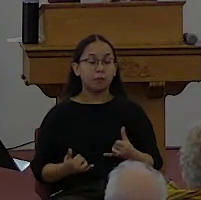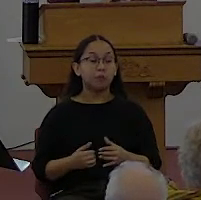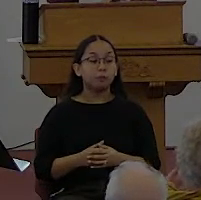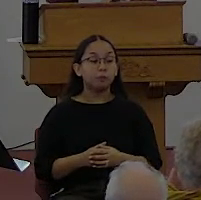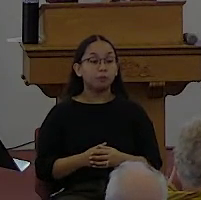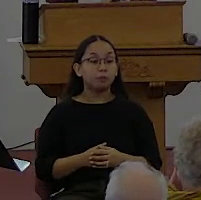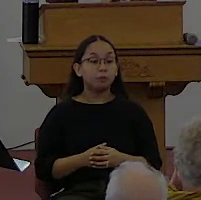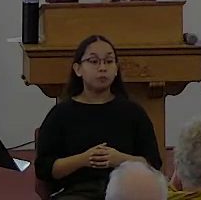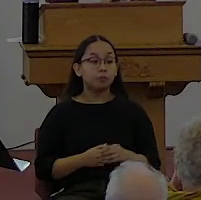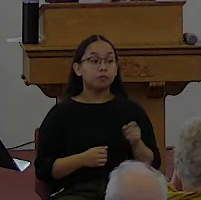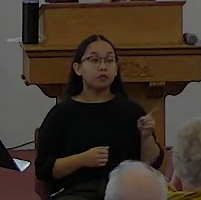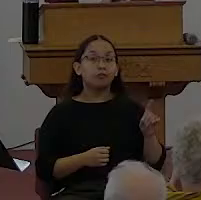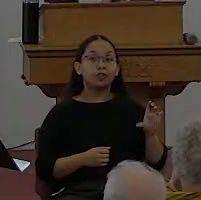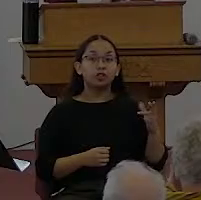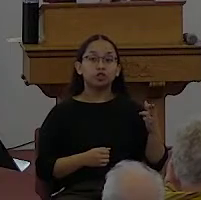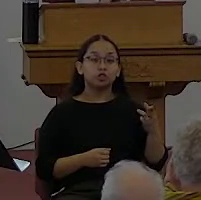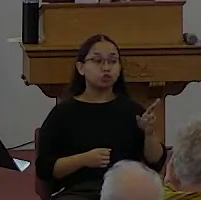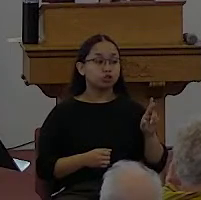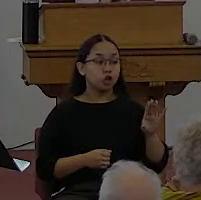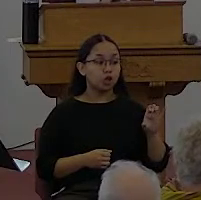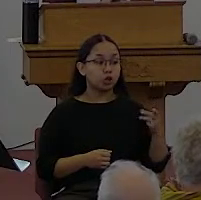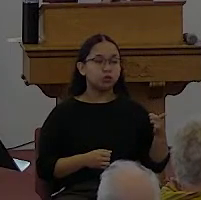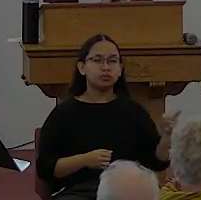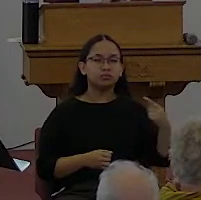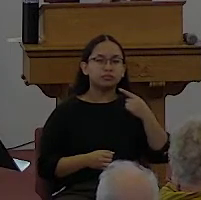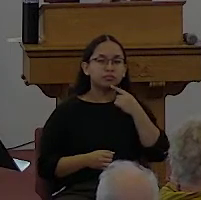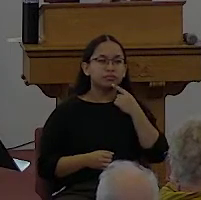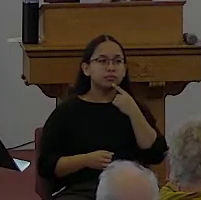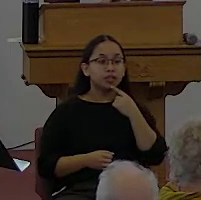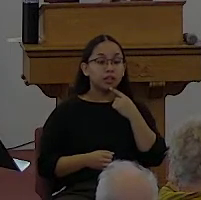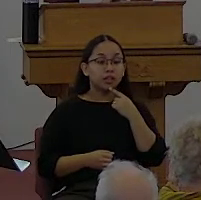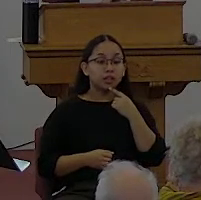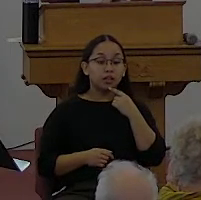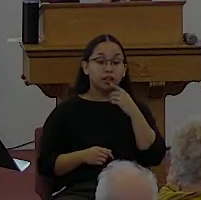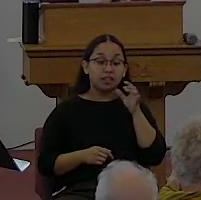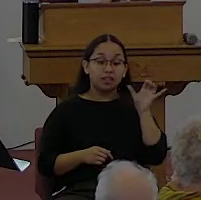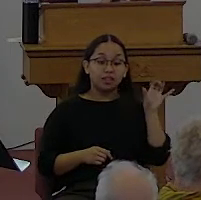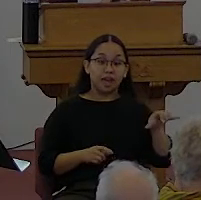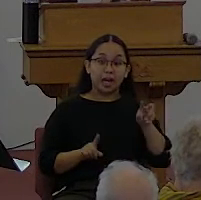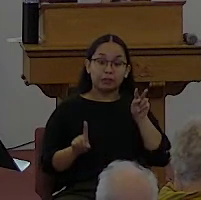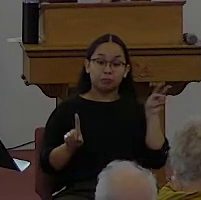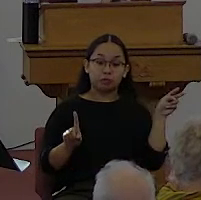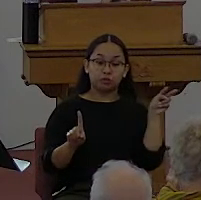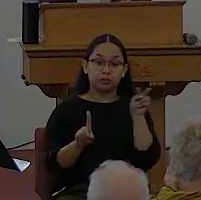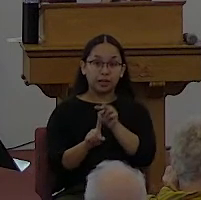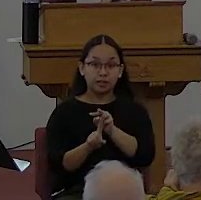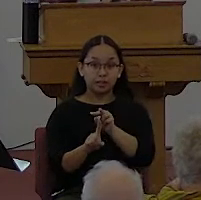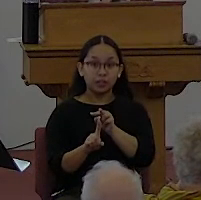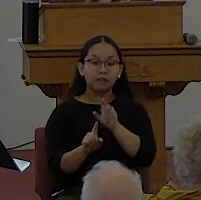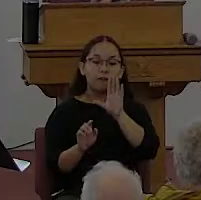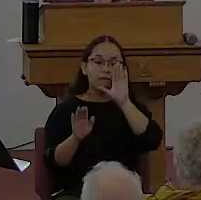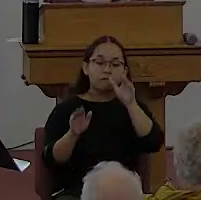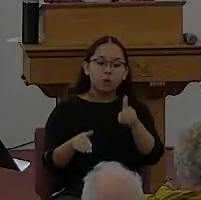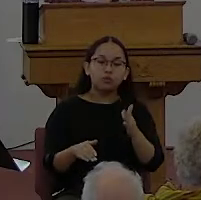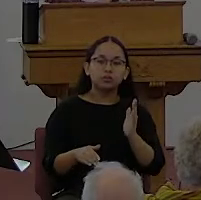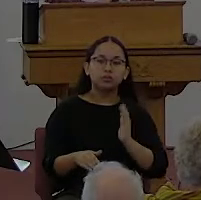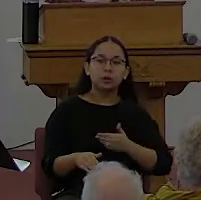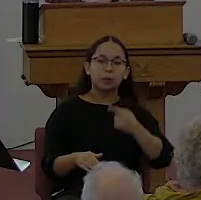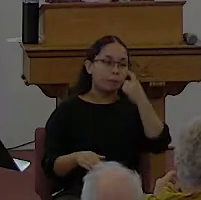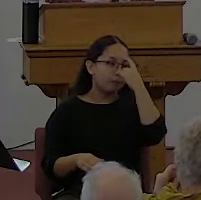According to Reverend Church, looking at life this way focuses our minds on what is